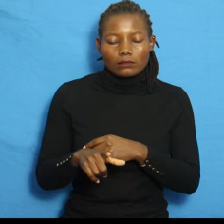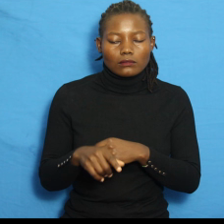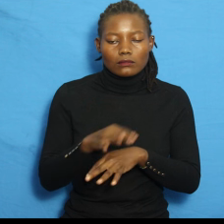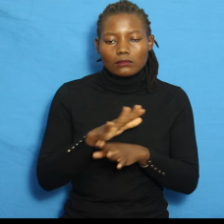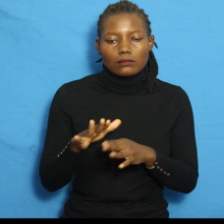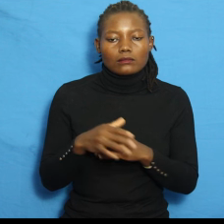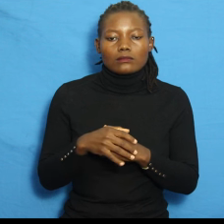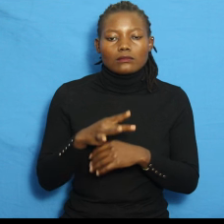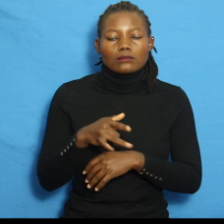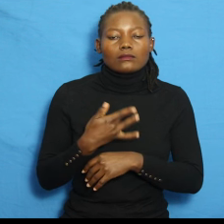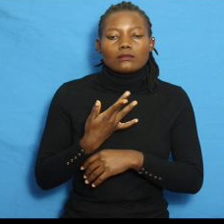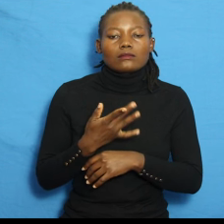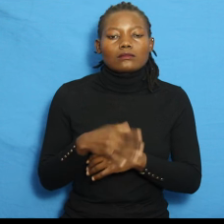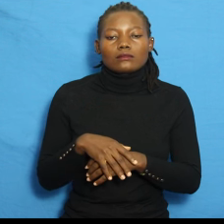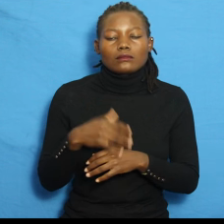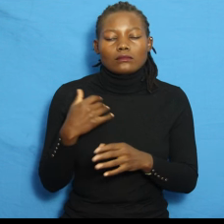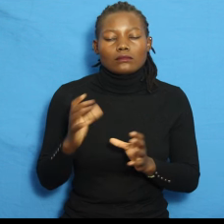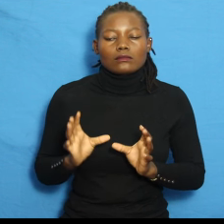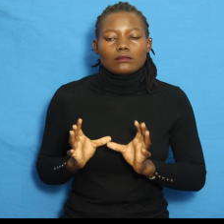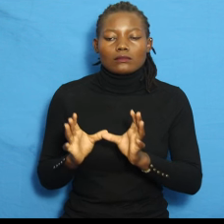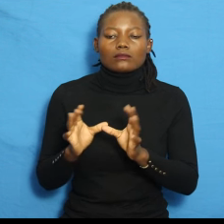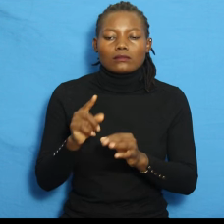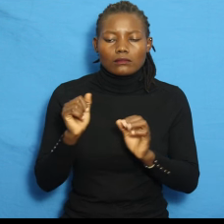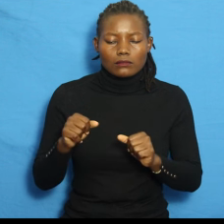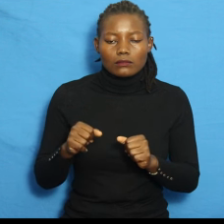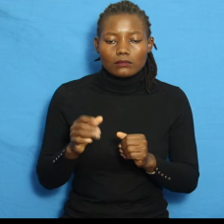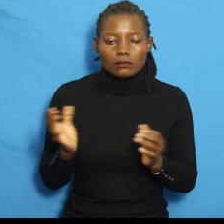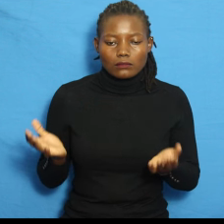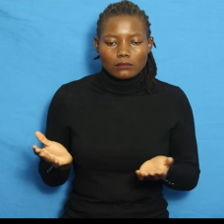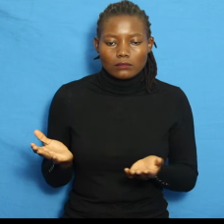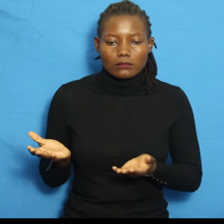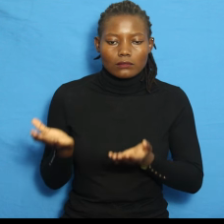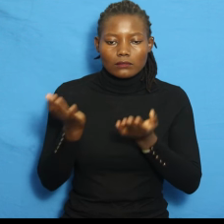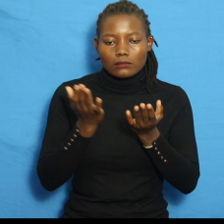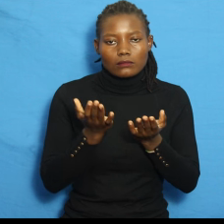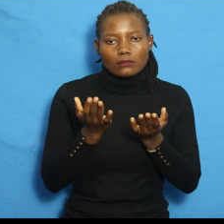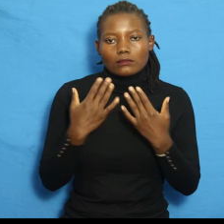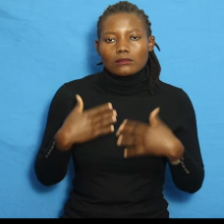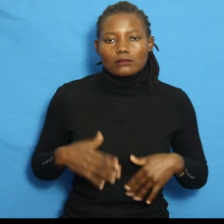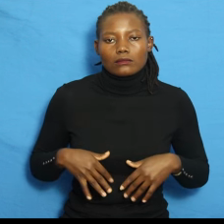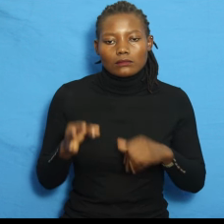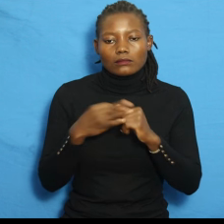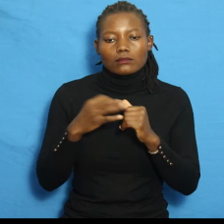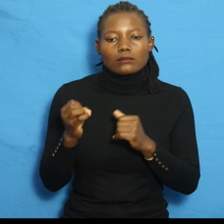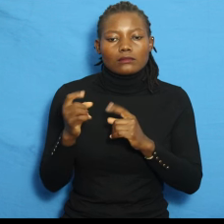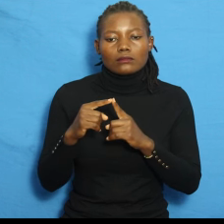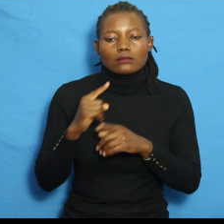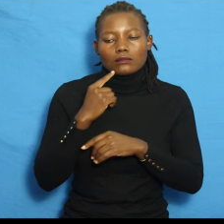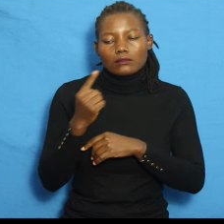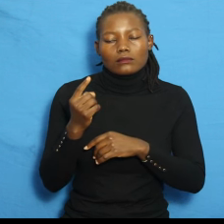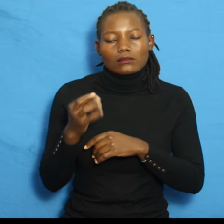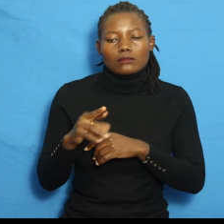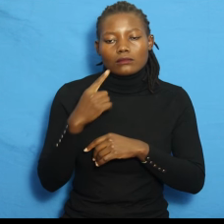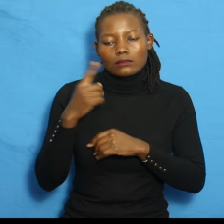without really feeling the pressure. You can carry a body mass of probably 80 to 100 or even